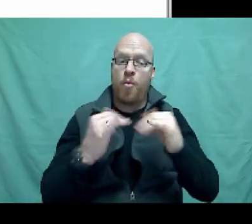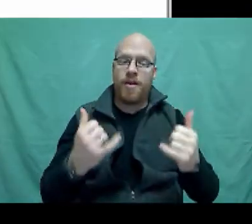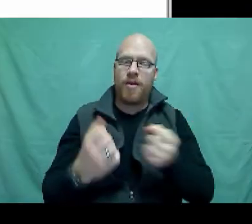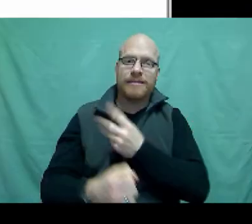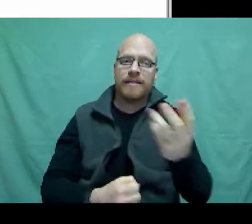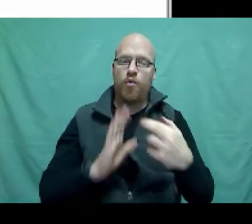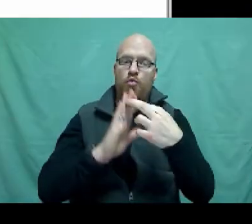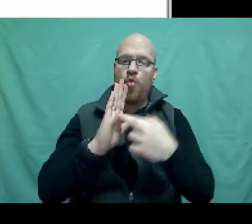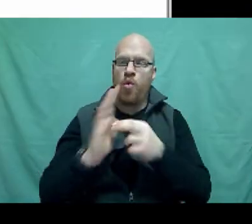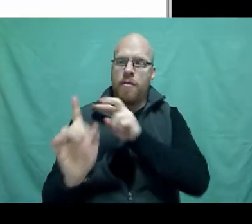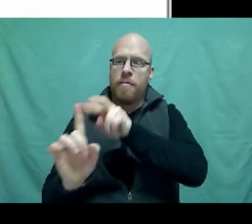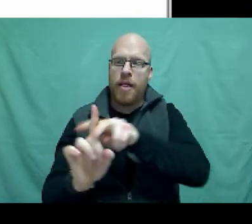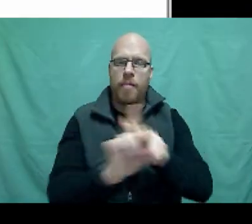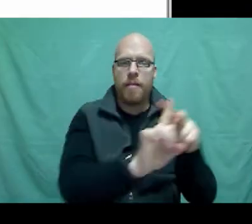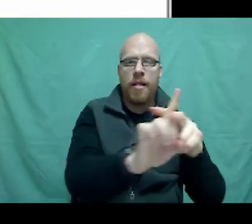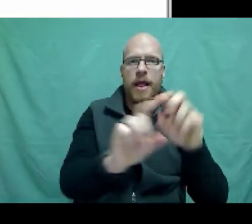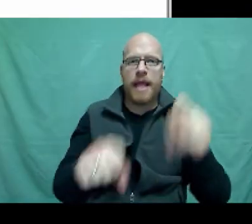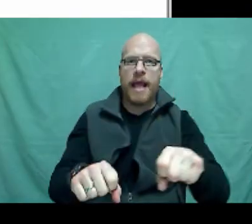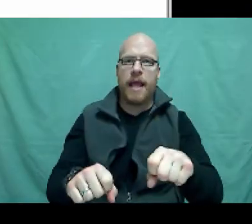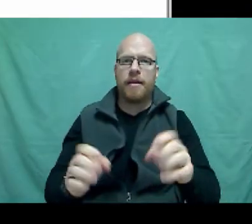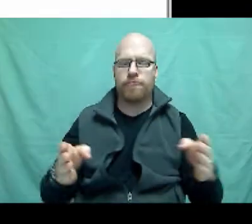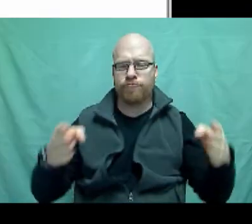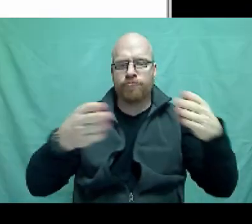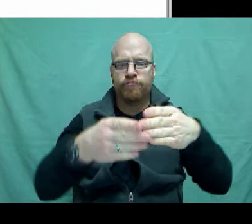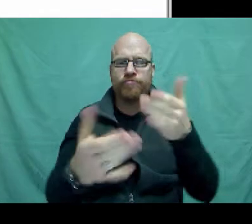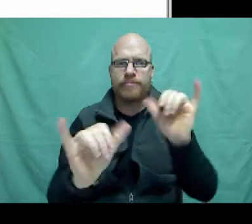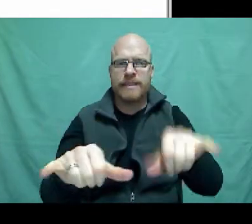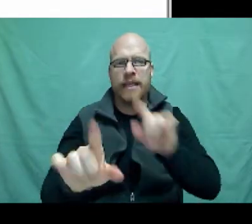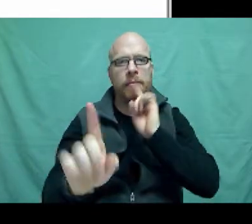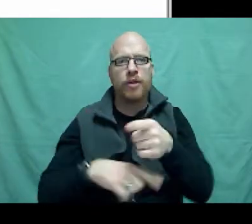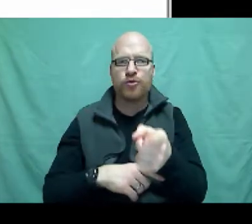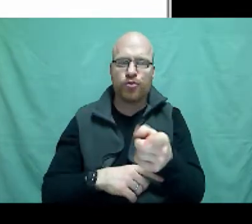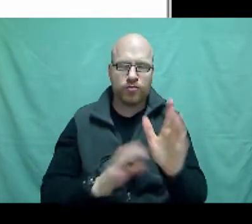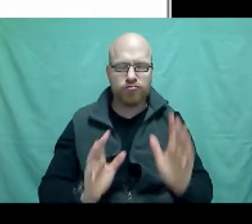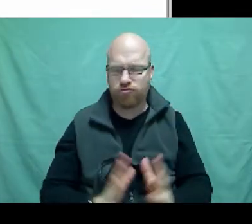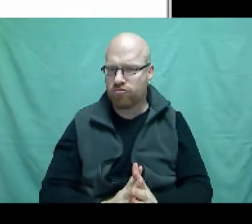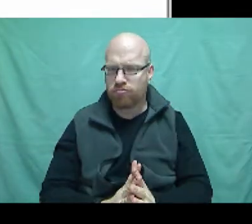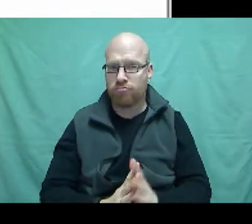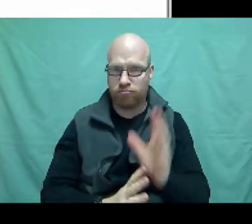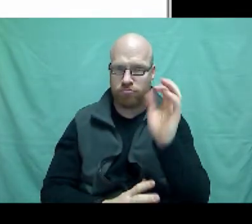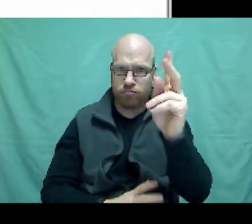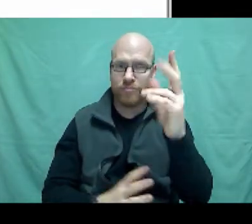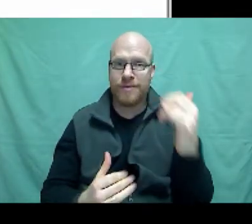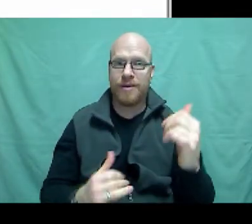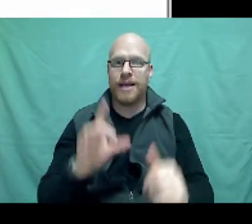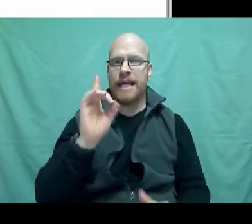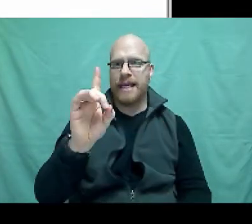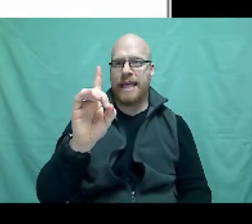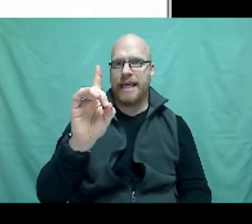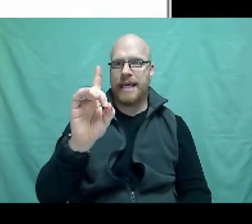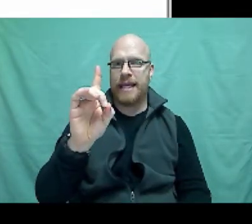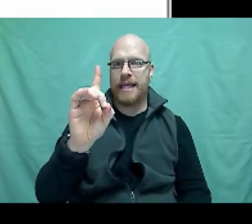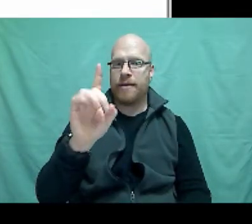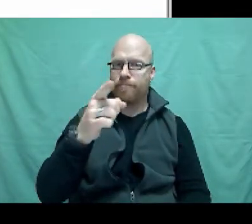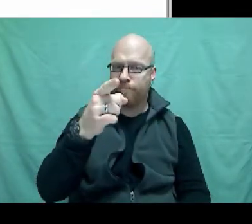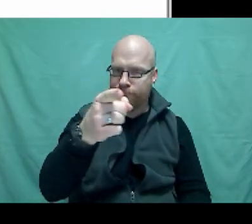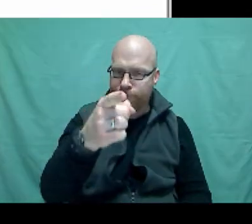Either way is just fine. We have The more we learn the rules, the more we know we can work different ways to get the same